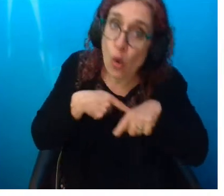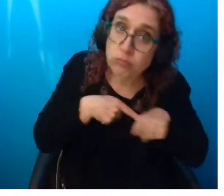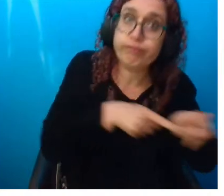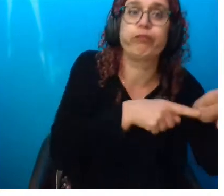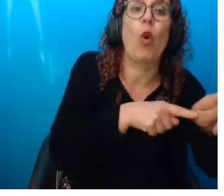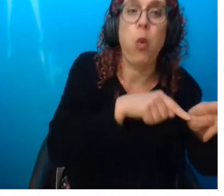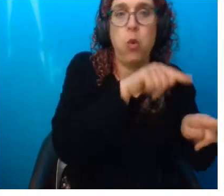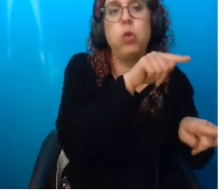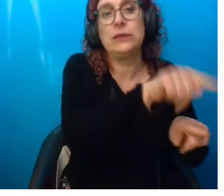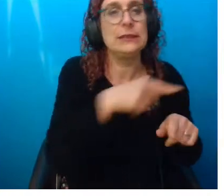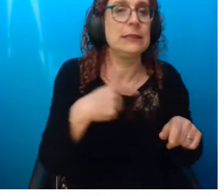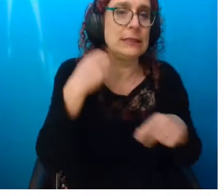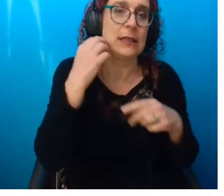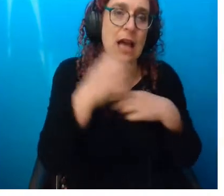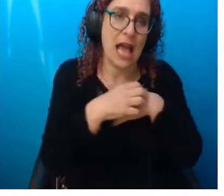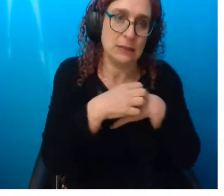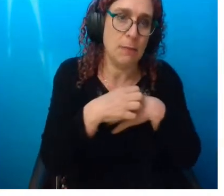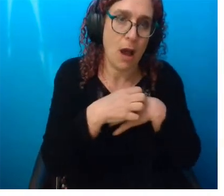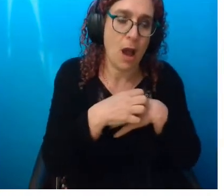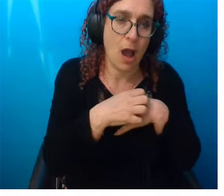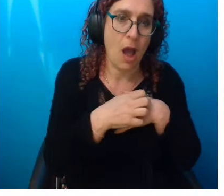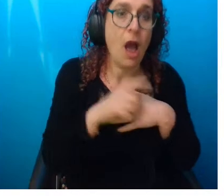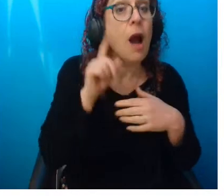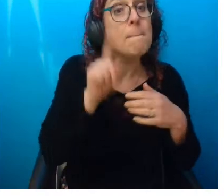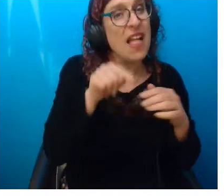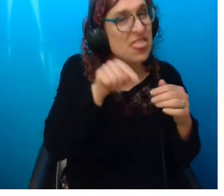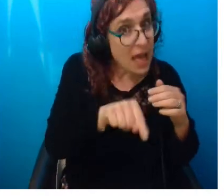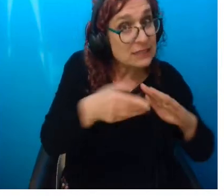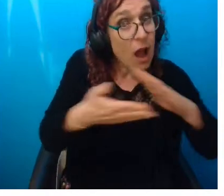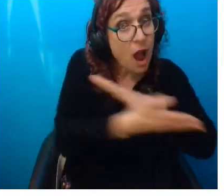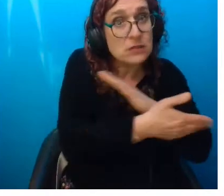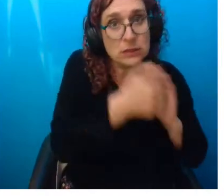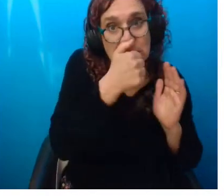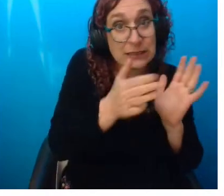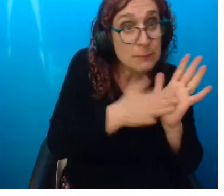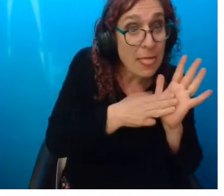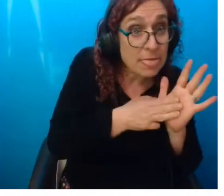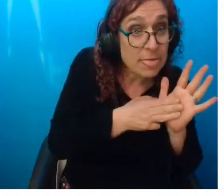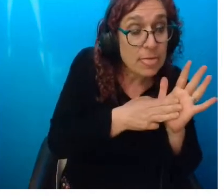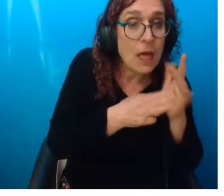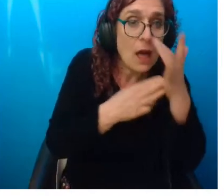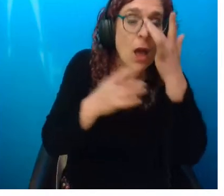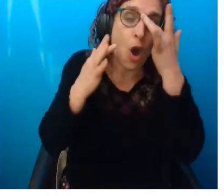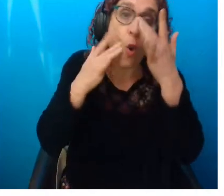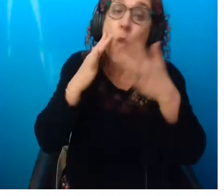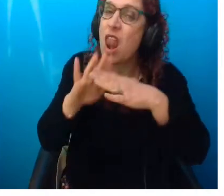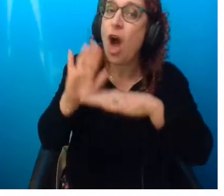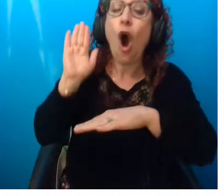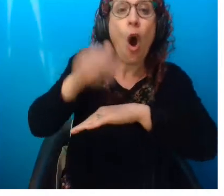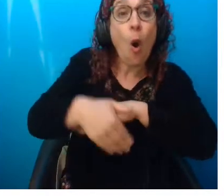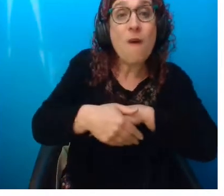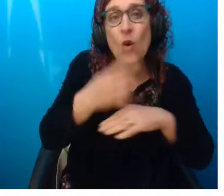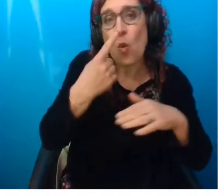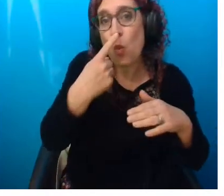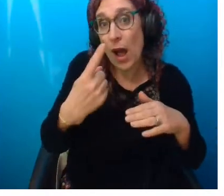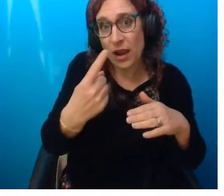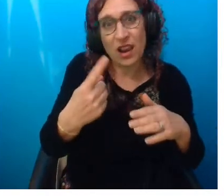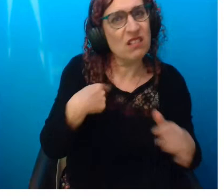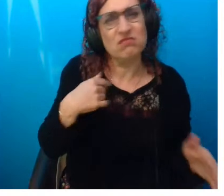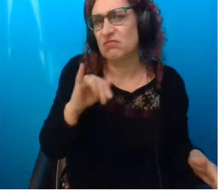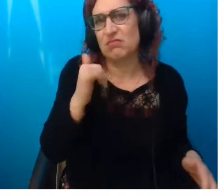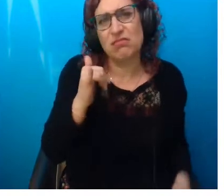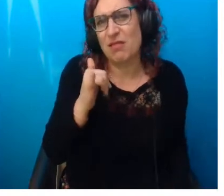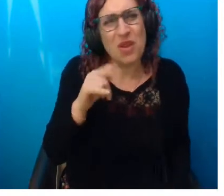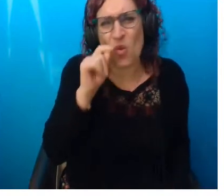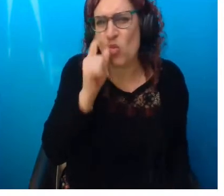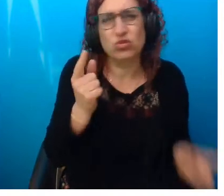months, that becomes much less likely, and beyond the age of a year, we would not generally go and ask about